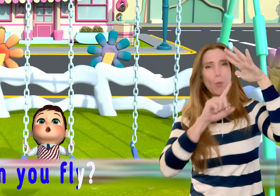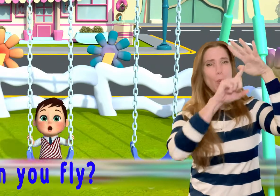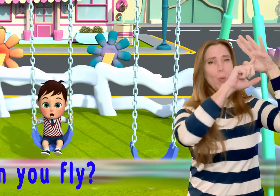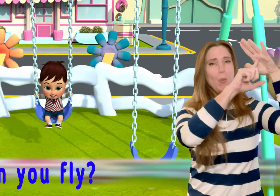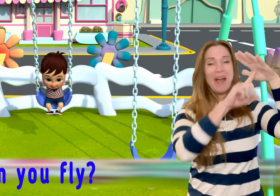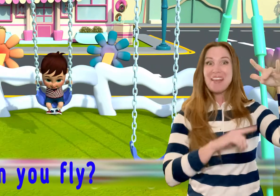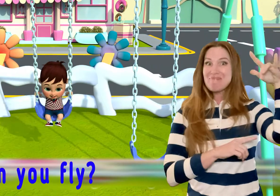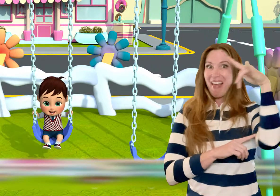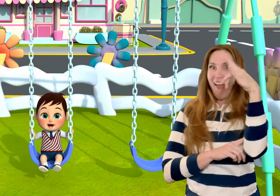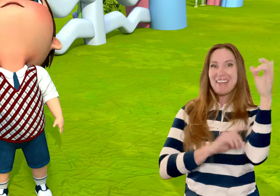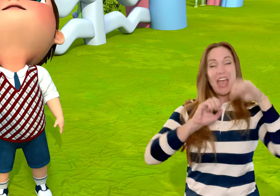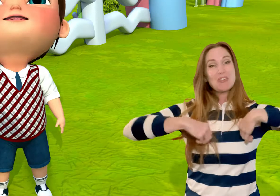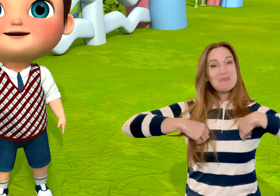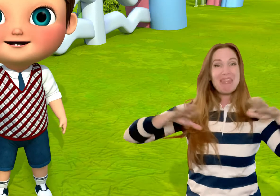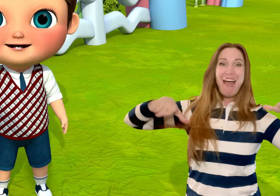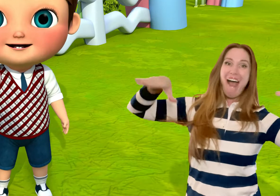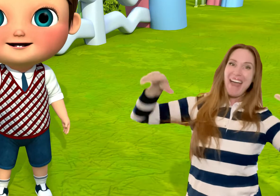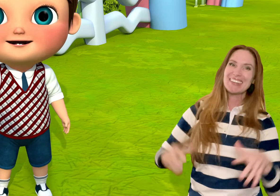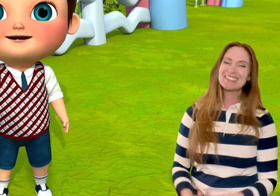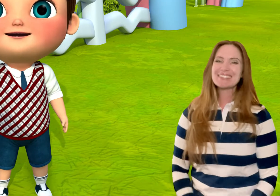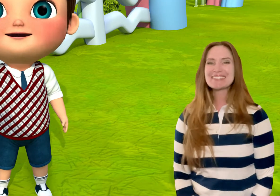Plane, plane, can you fly?